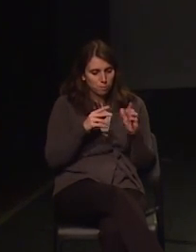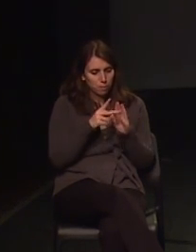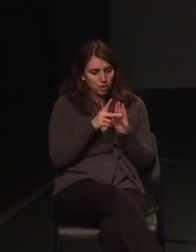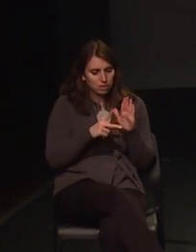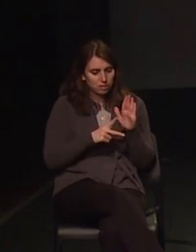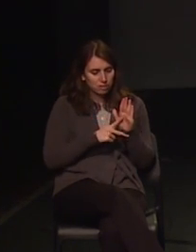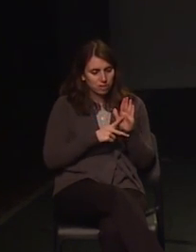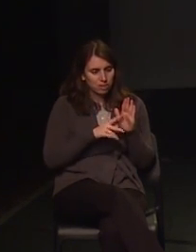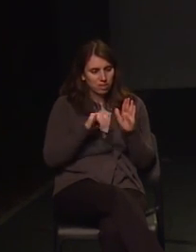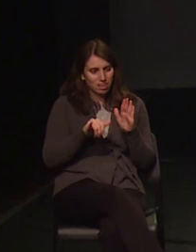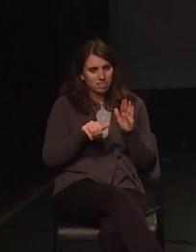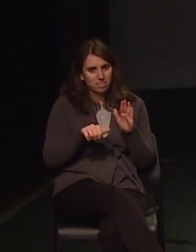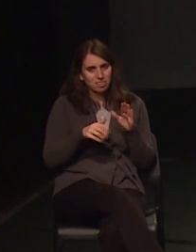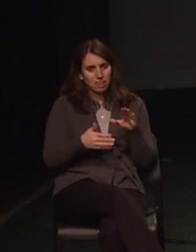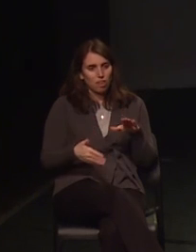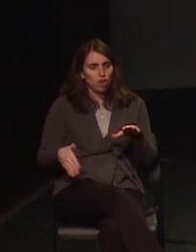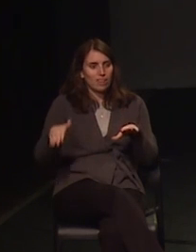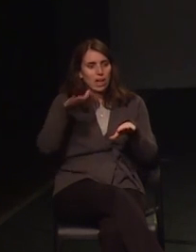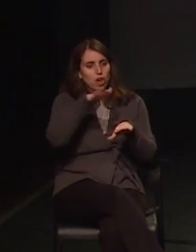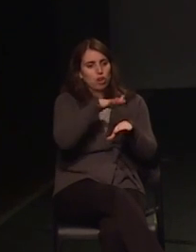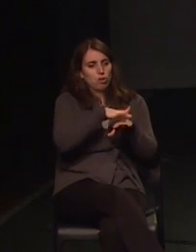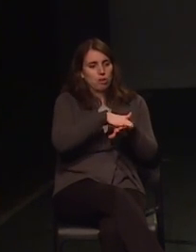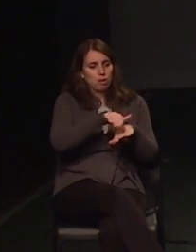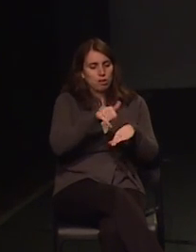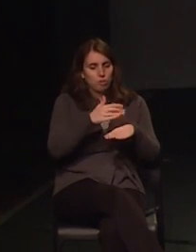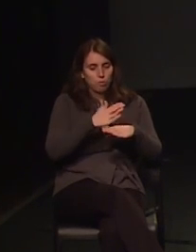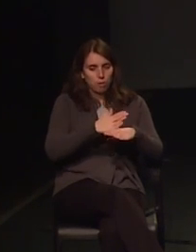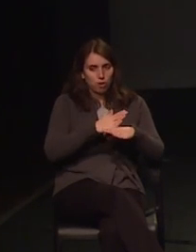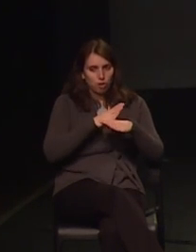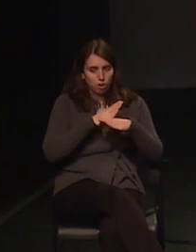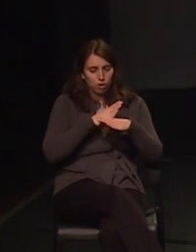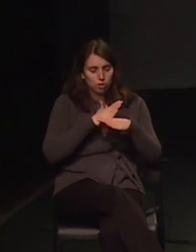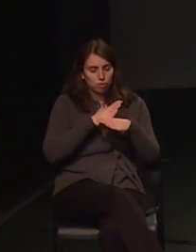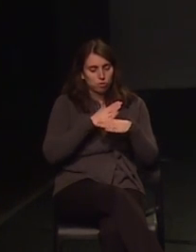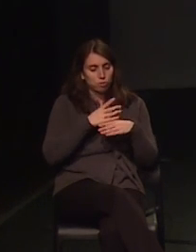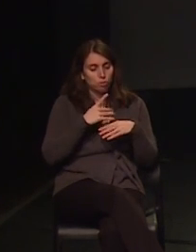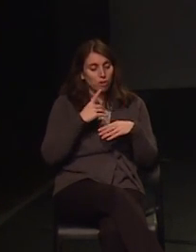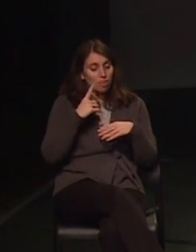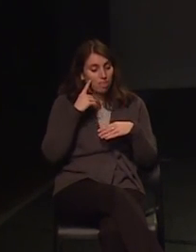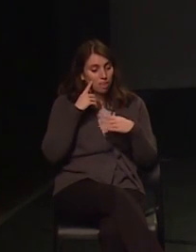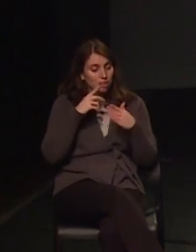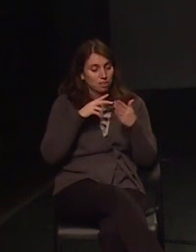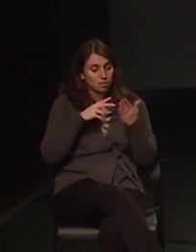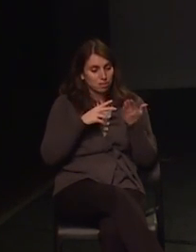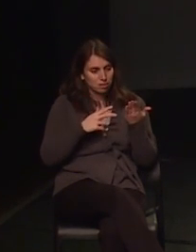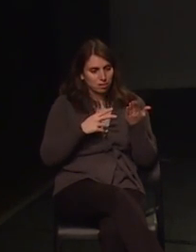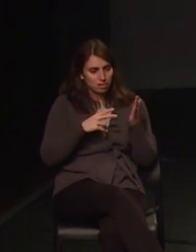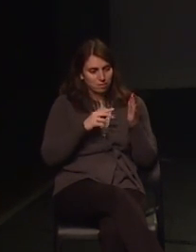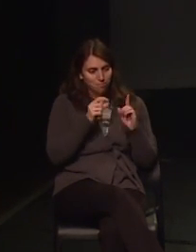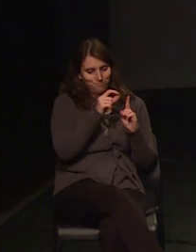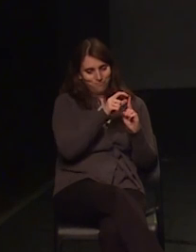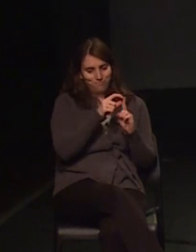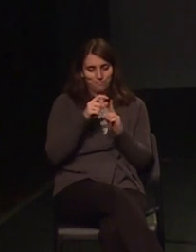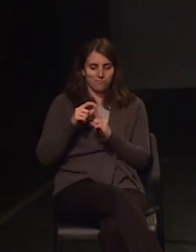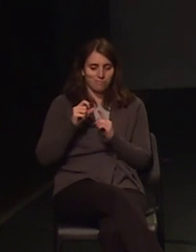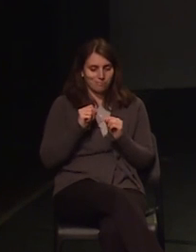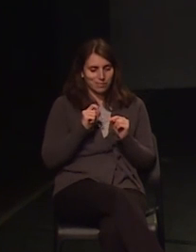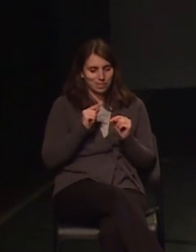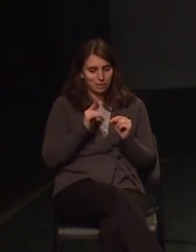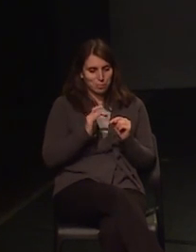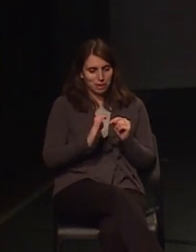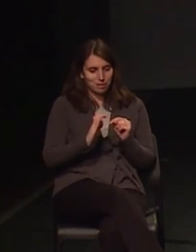perception, another layer, a barrier. So I think that it is a semantic battle as well as an intrinsic battle